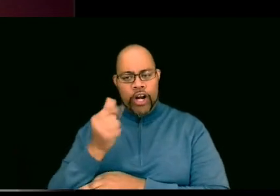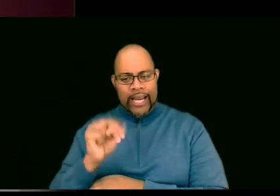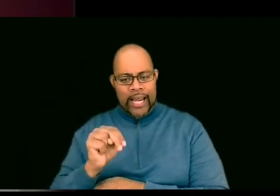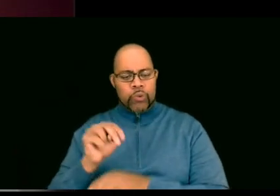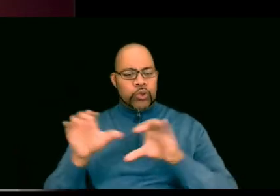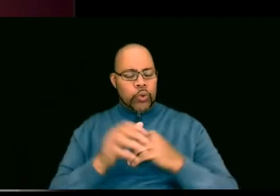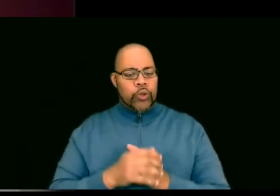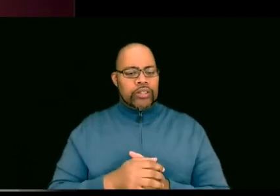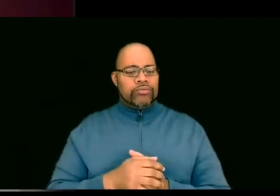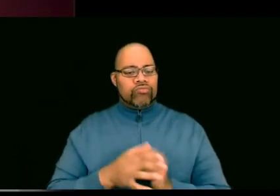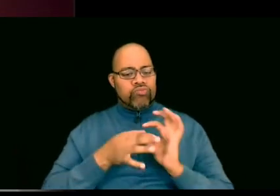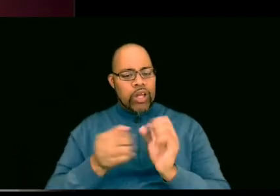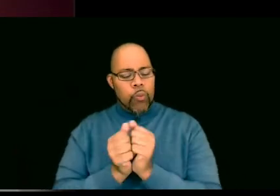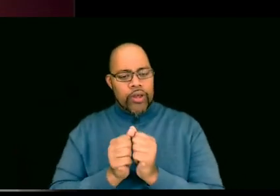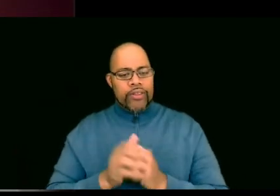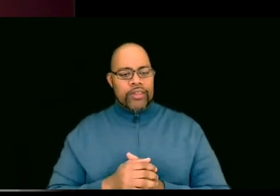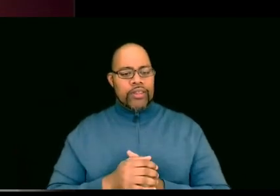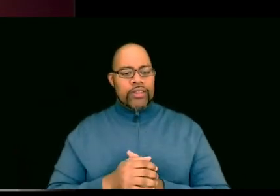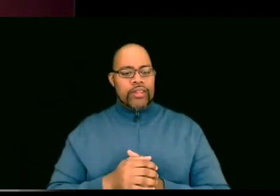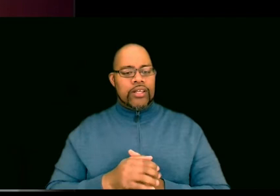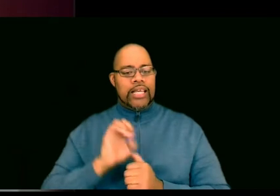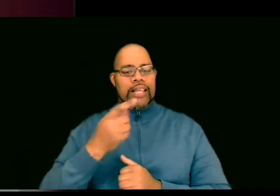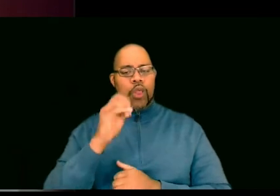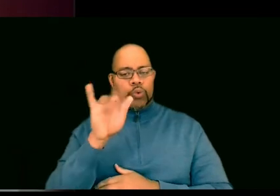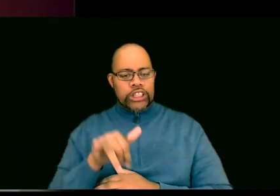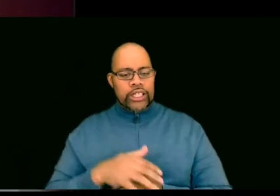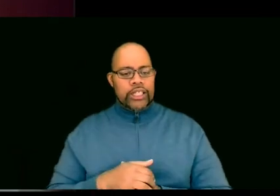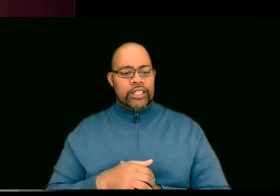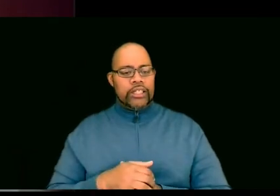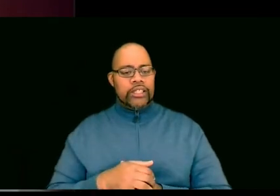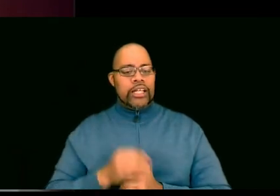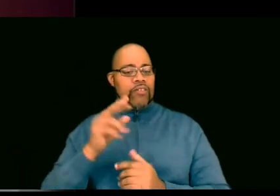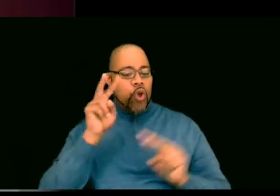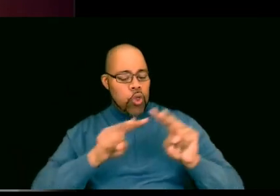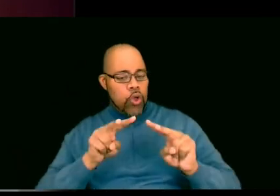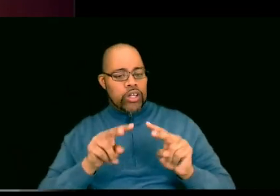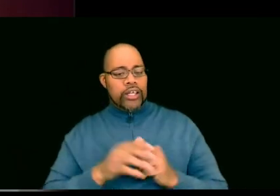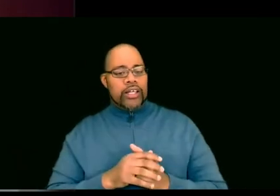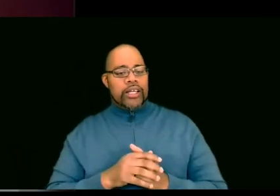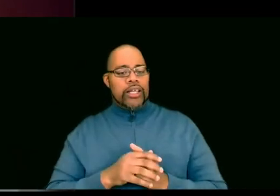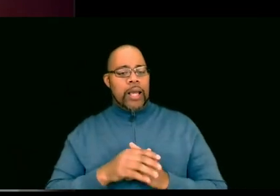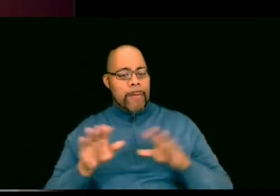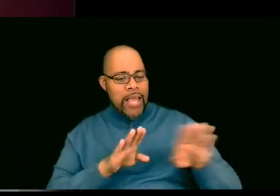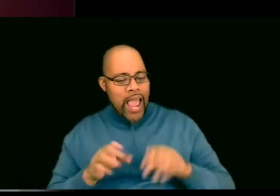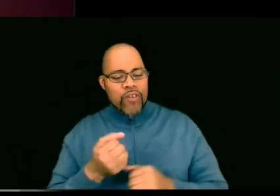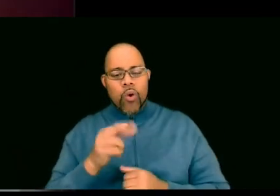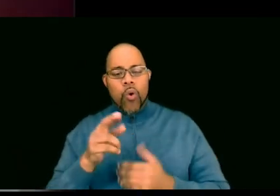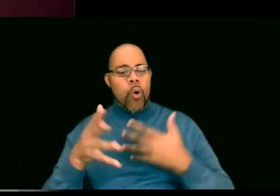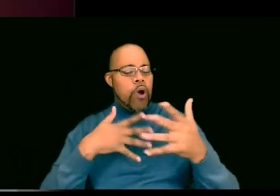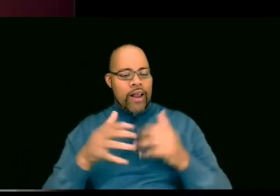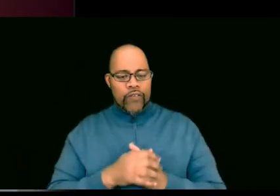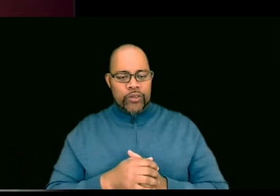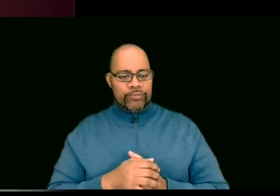doing, you know, around in ethology, where it was looking at ritualistic behavior